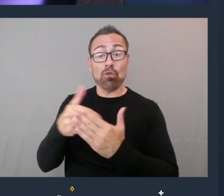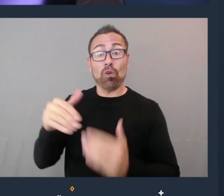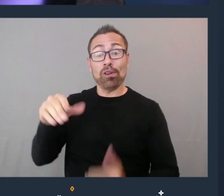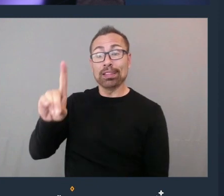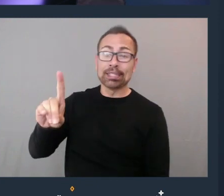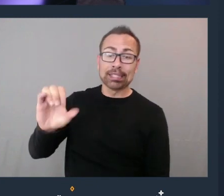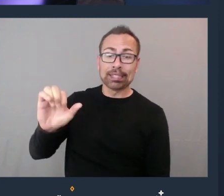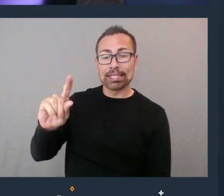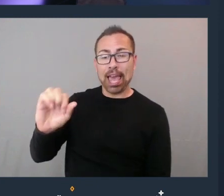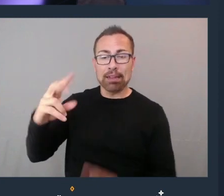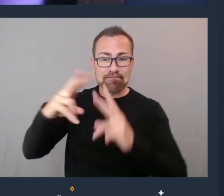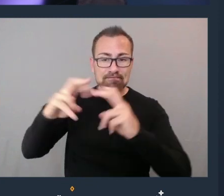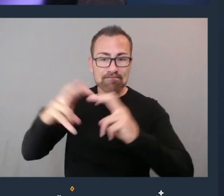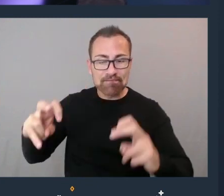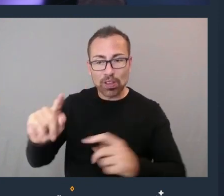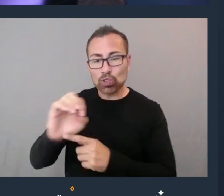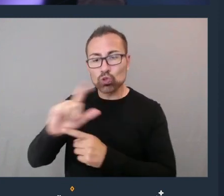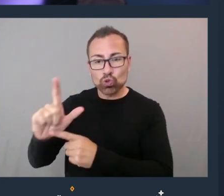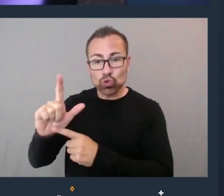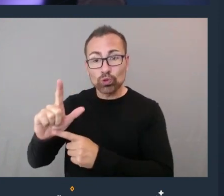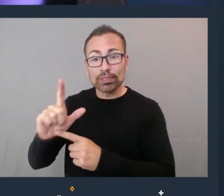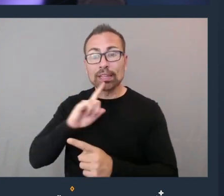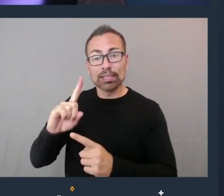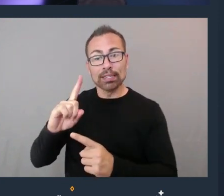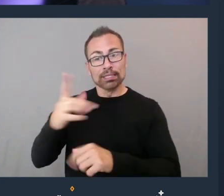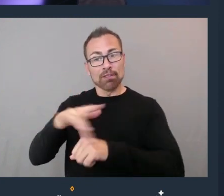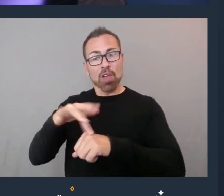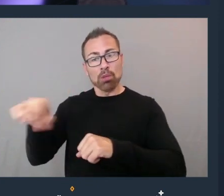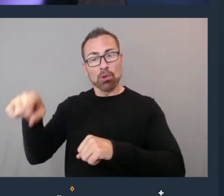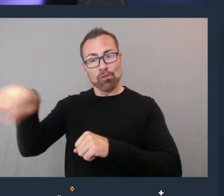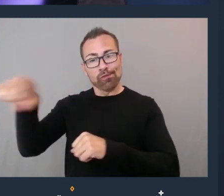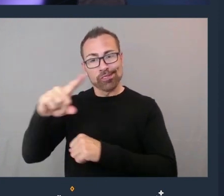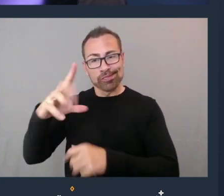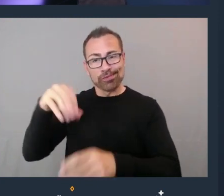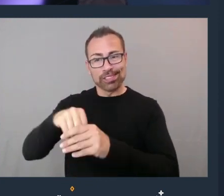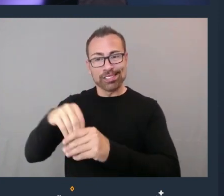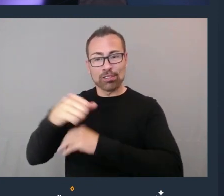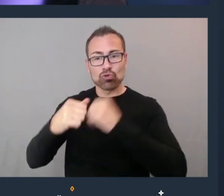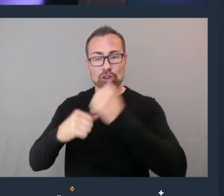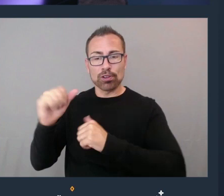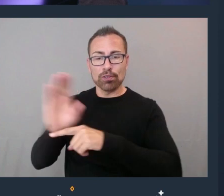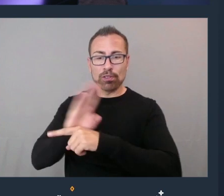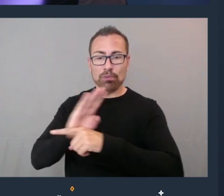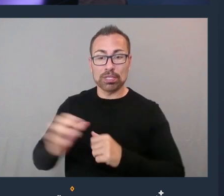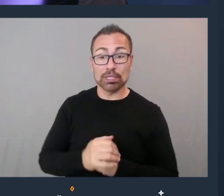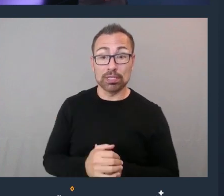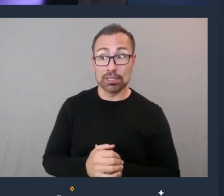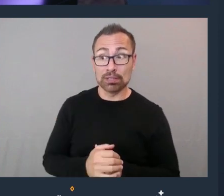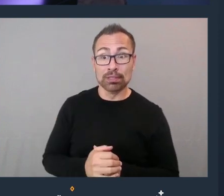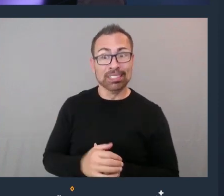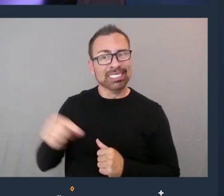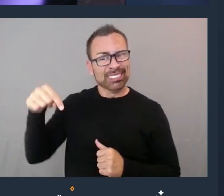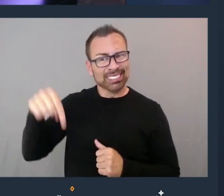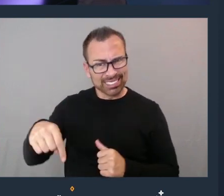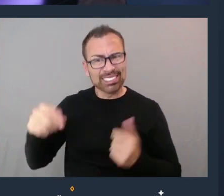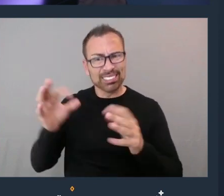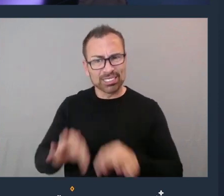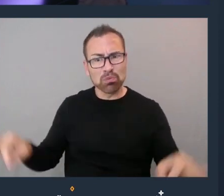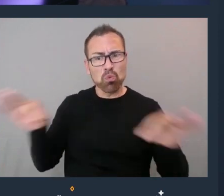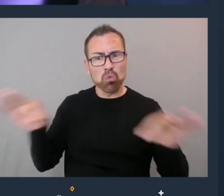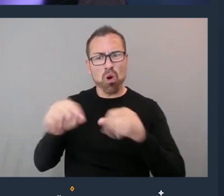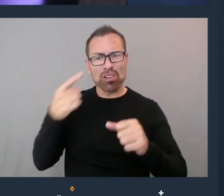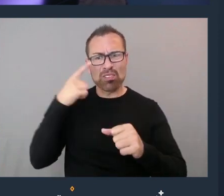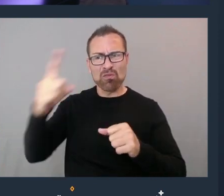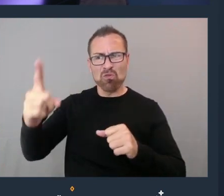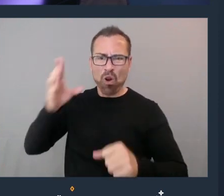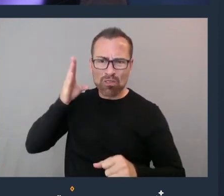their business. Harnessing data to reinvent your business is challenging, but imperative to stay relevant now and into the future. And that's